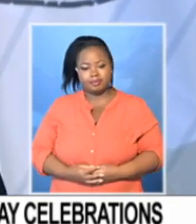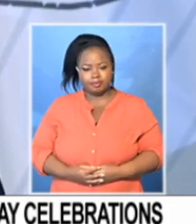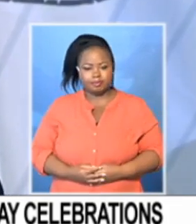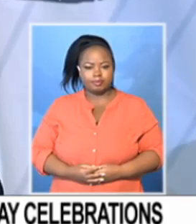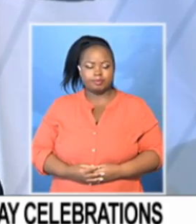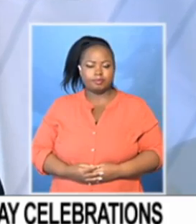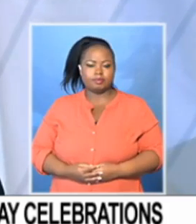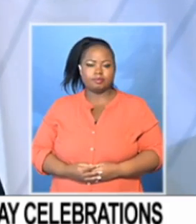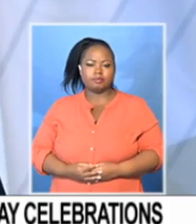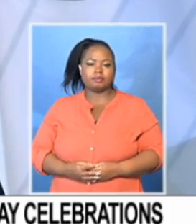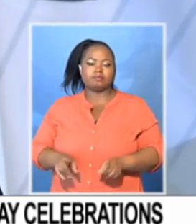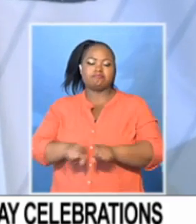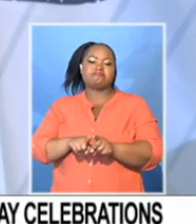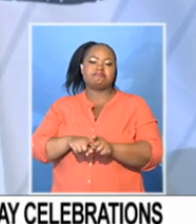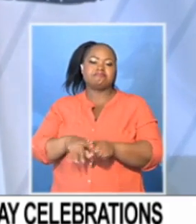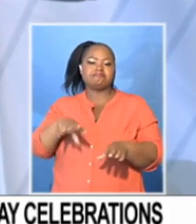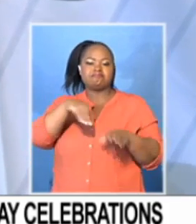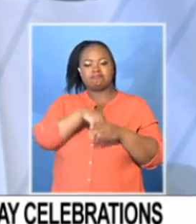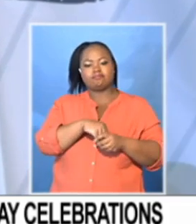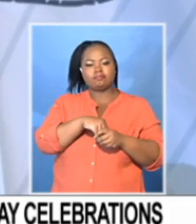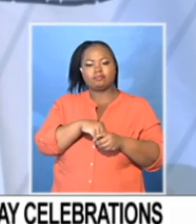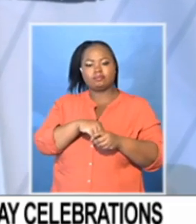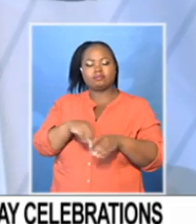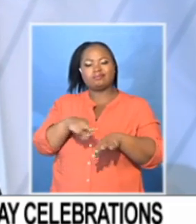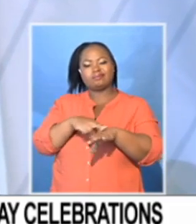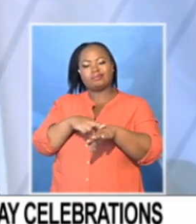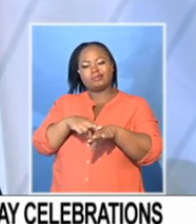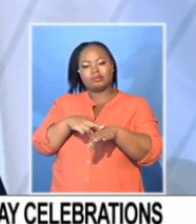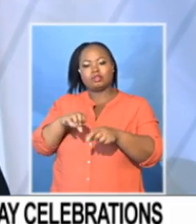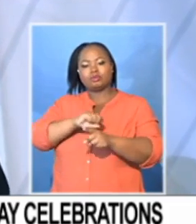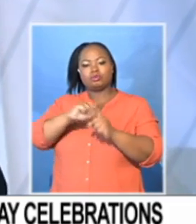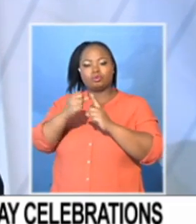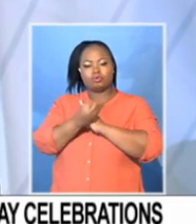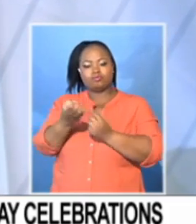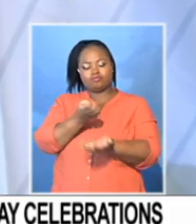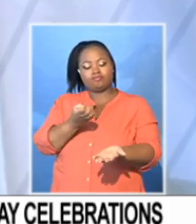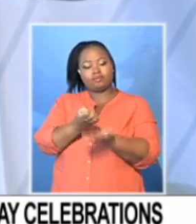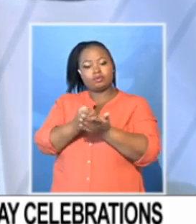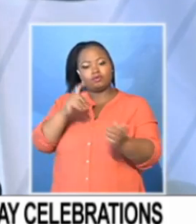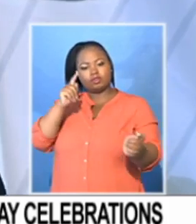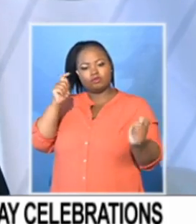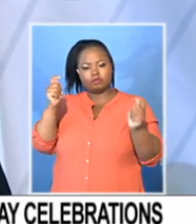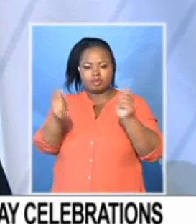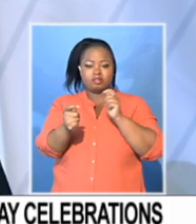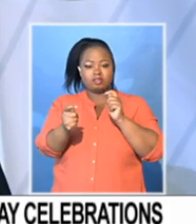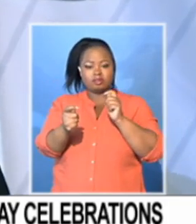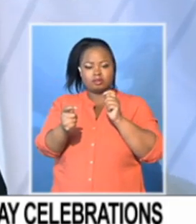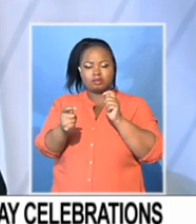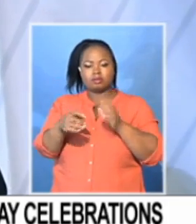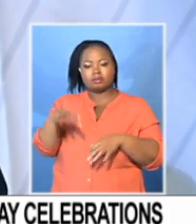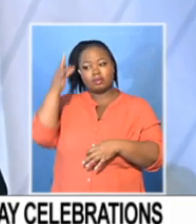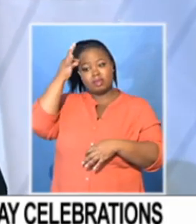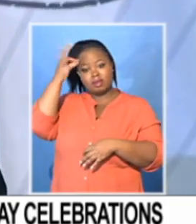of promoting racial socio-economic transformation, government will